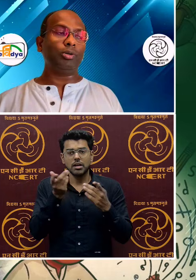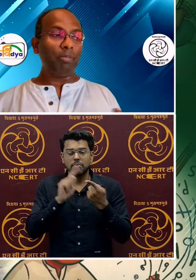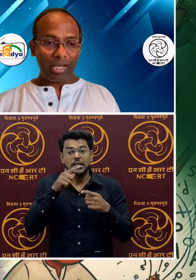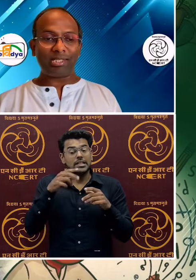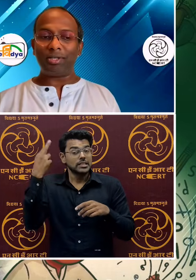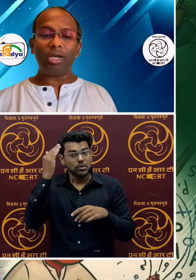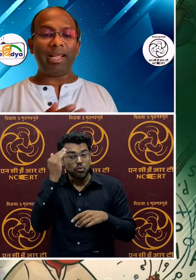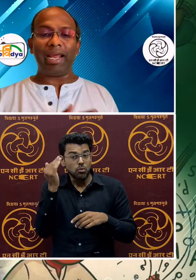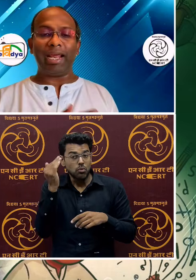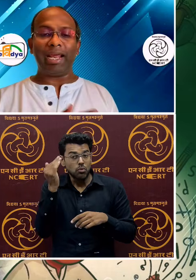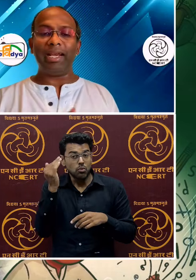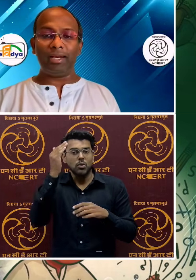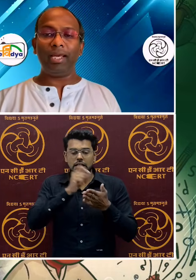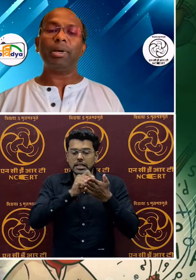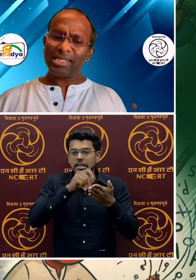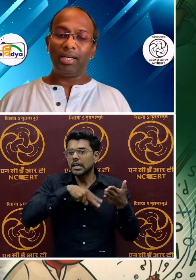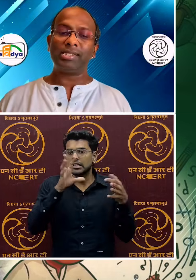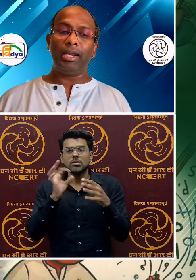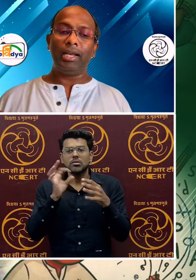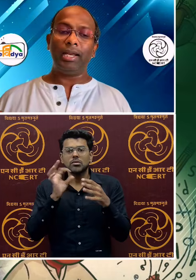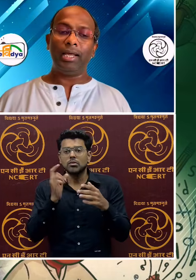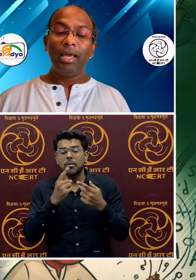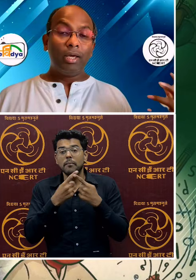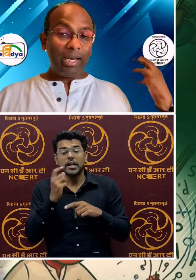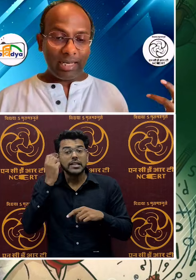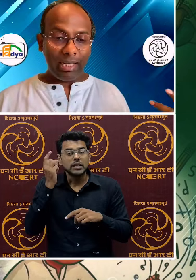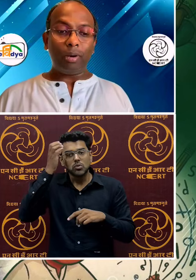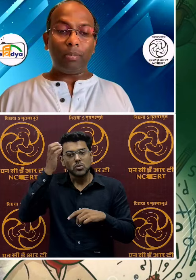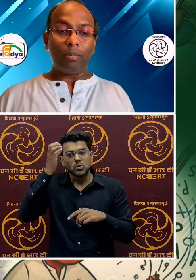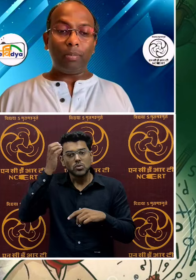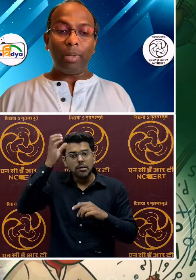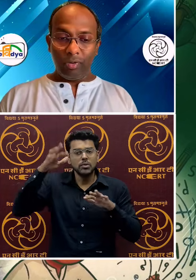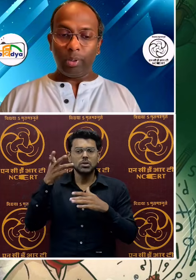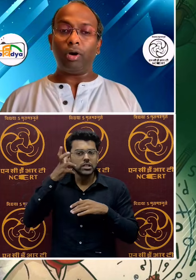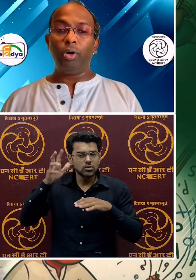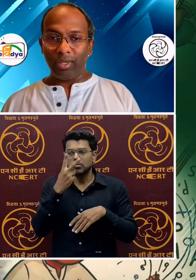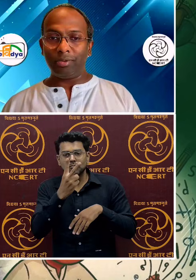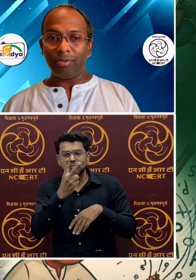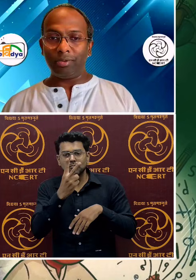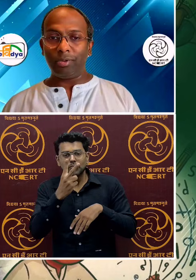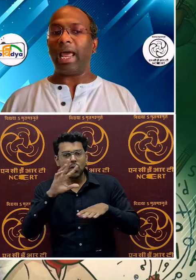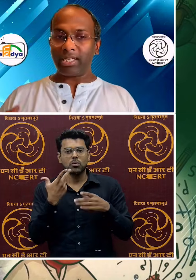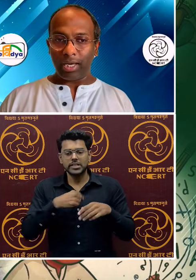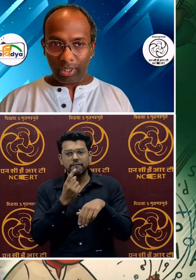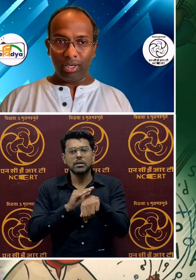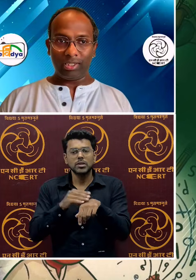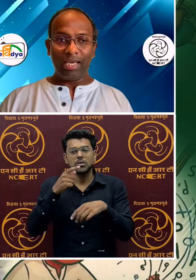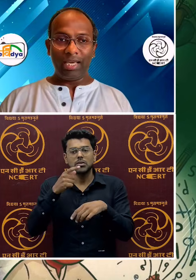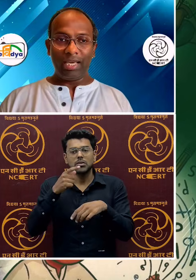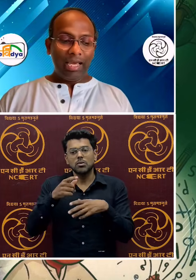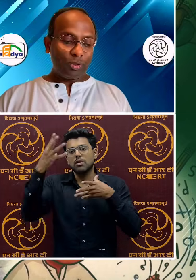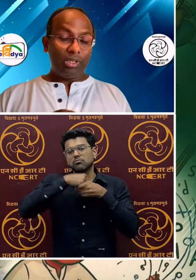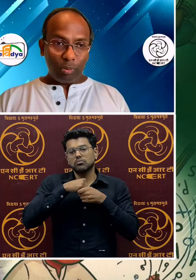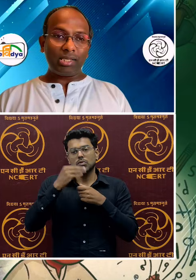to embrace, not by writing, reading, by just understanding, by listening or by viewing or doing, you can actually acquire